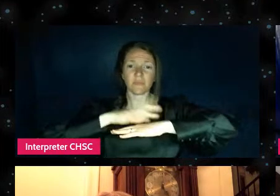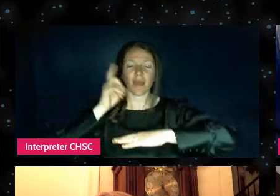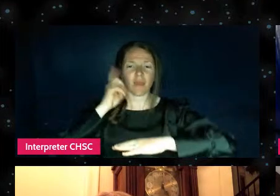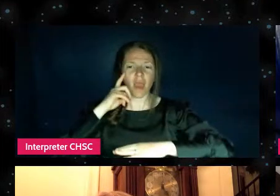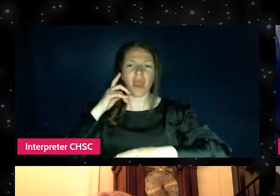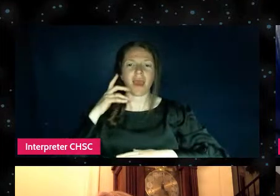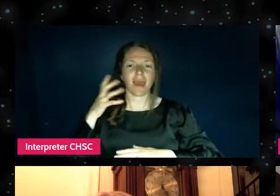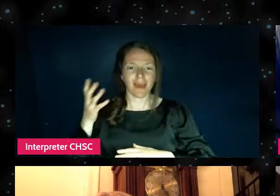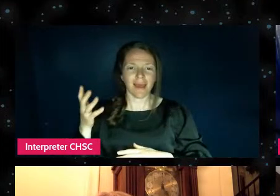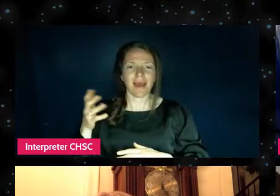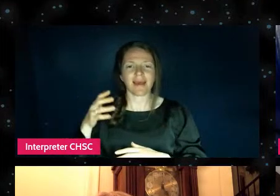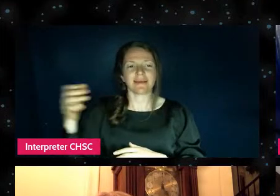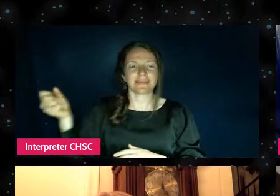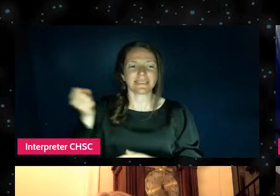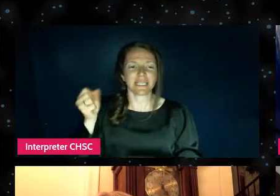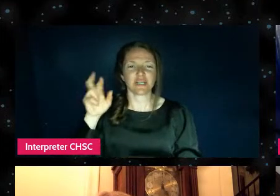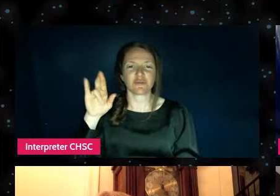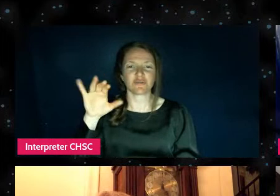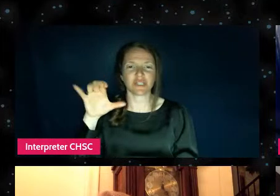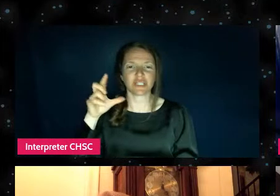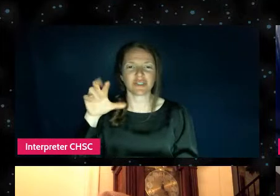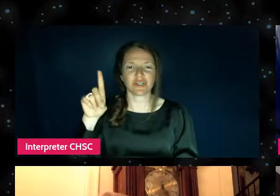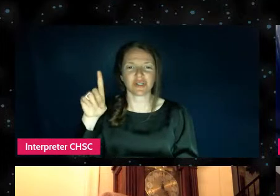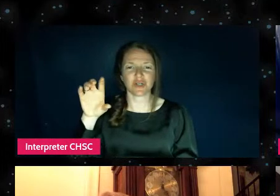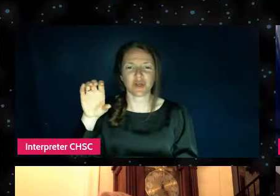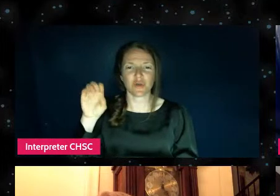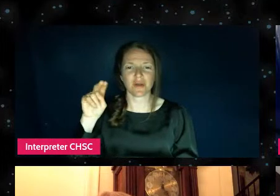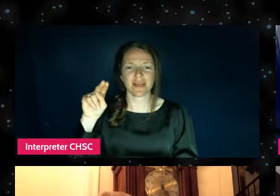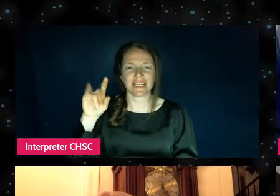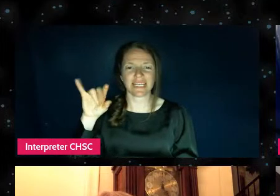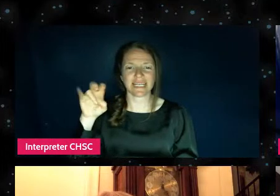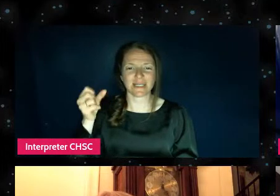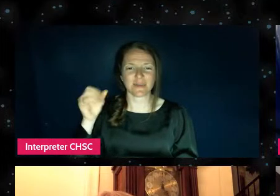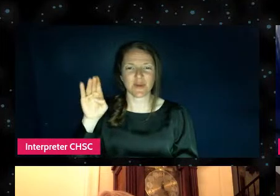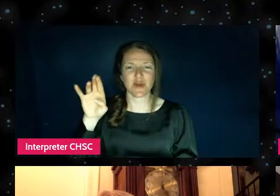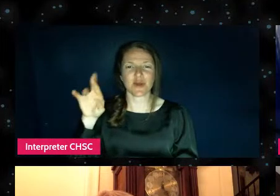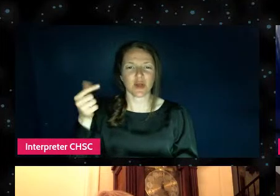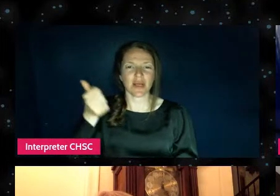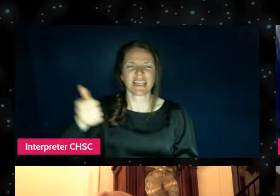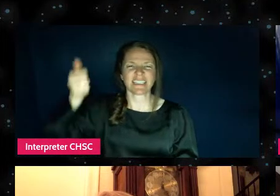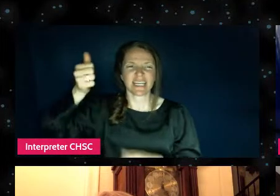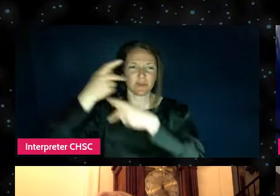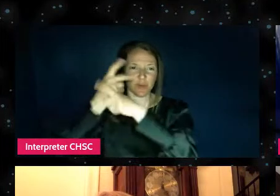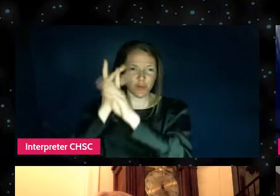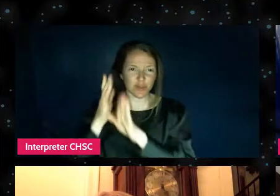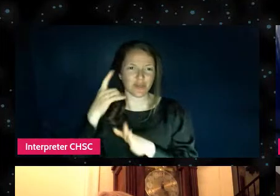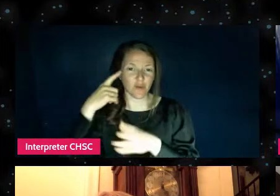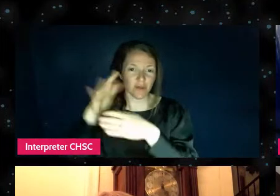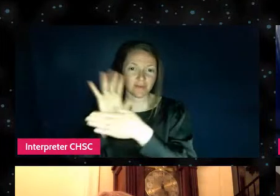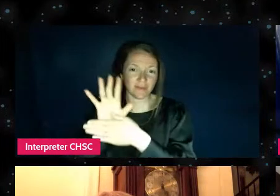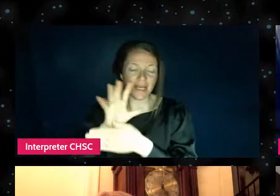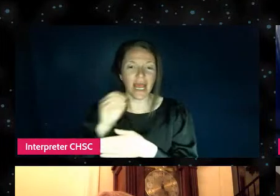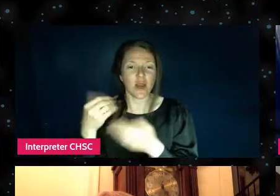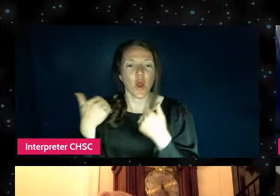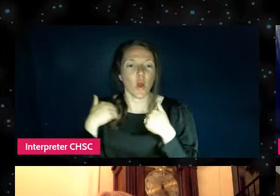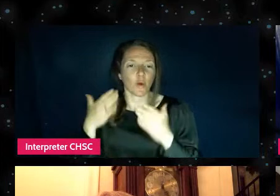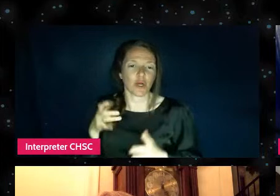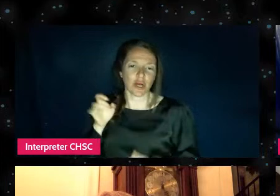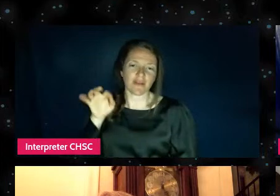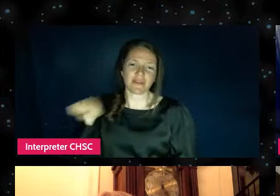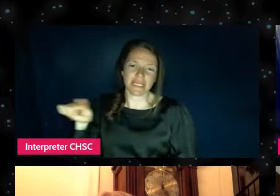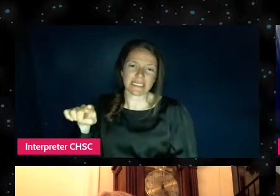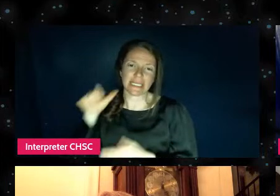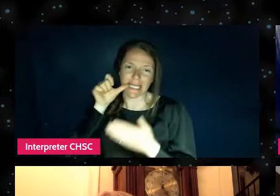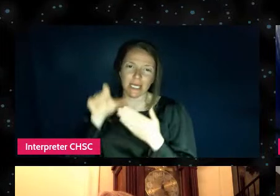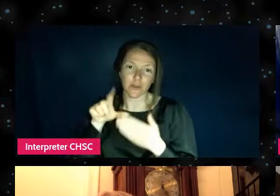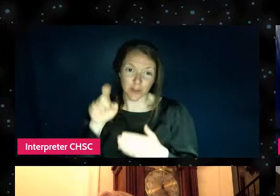enlisted Richard Konigsberg, who is the executive producer on this film, who is also the owner and the keeper of these letters, and you have to